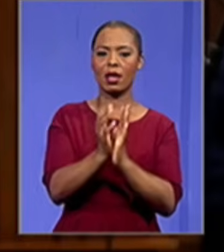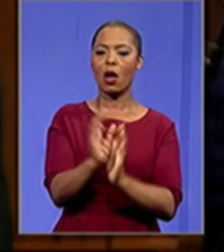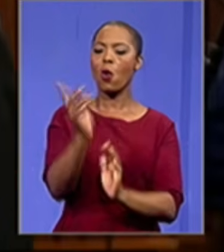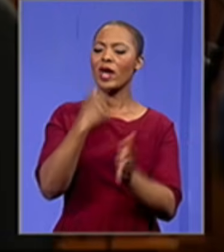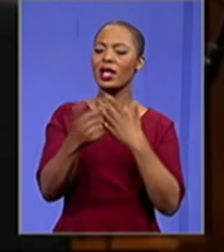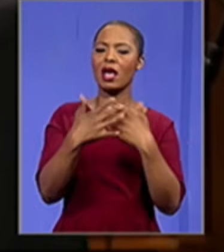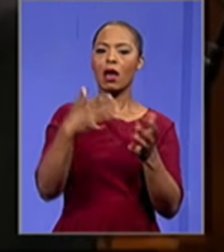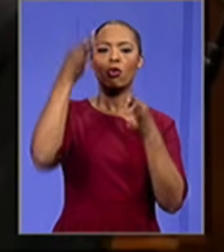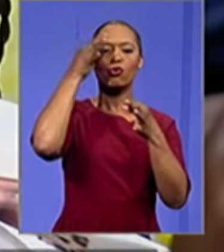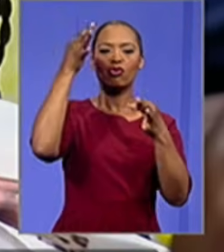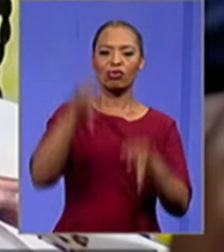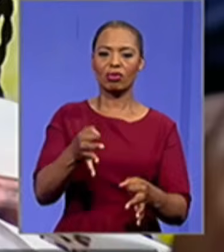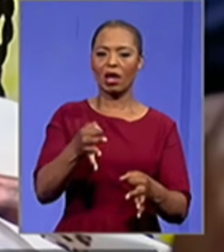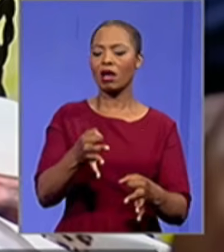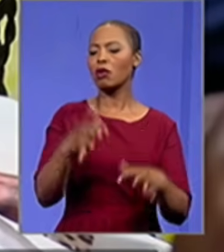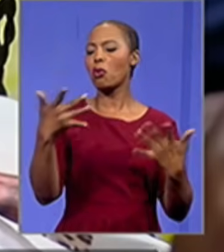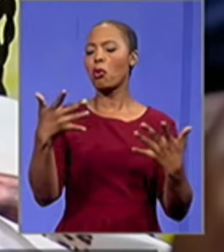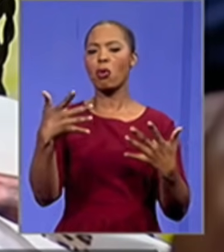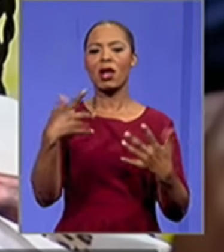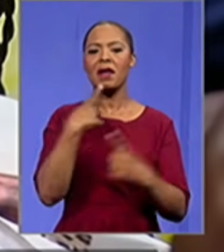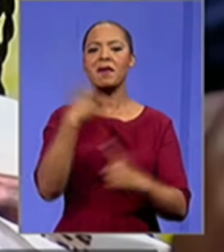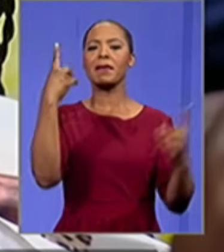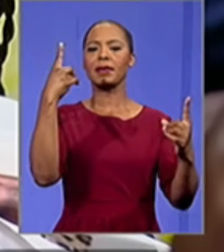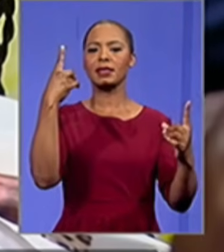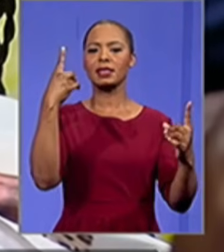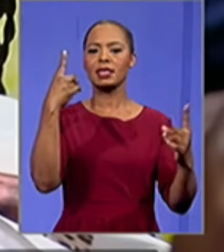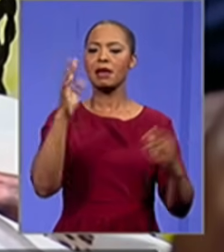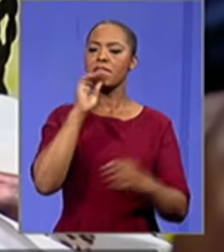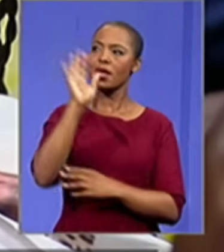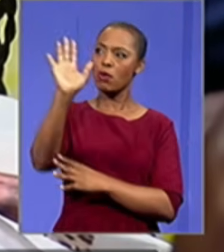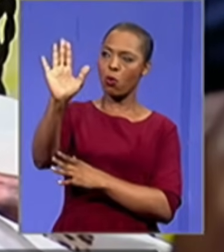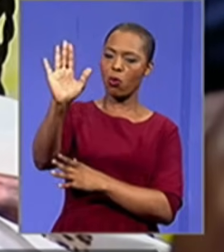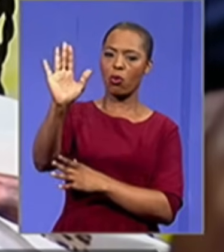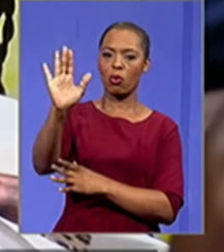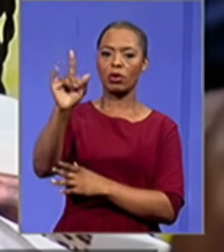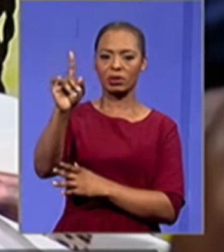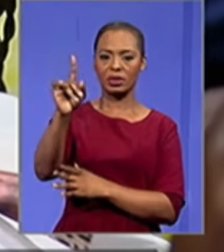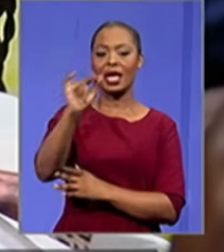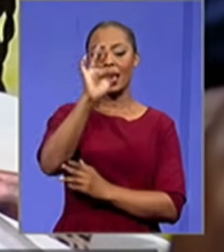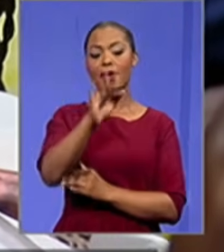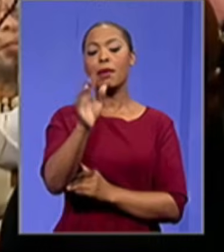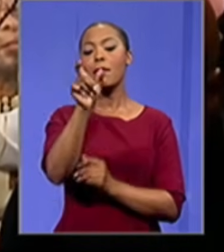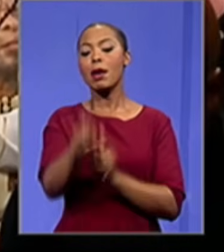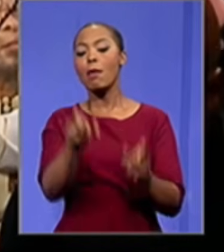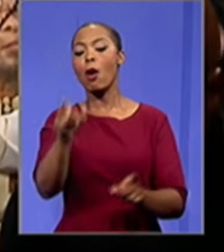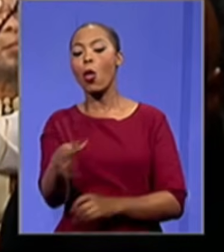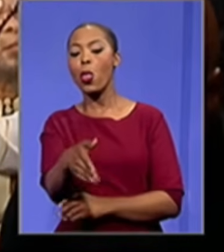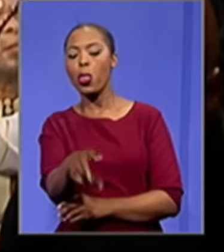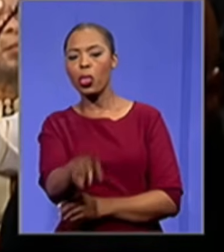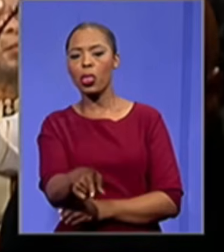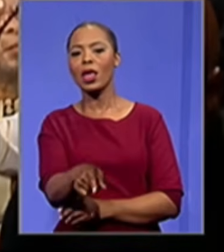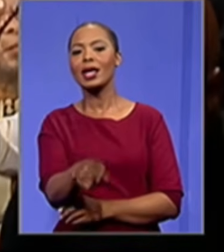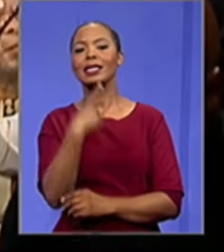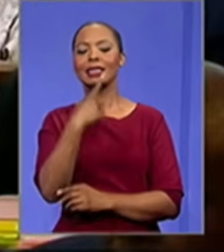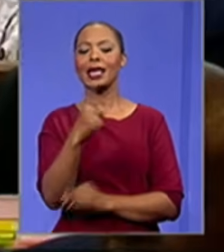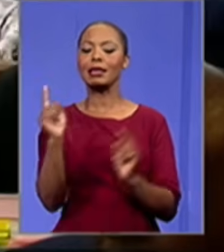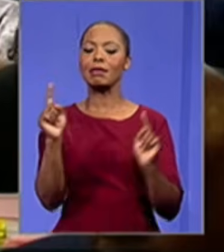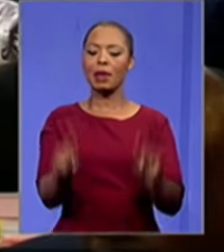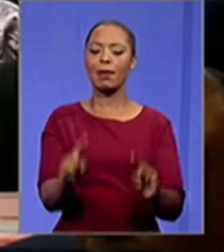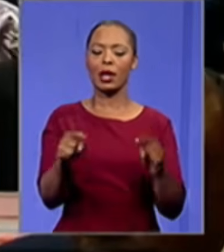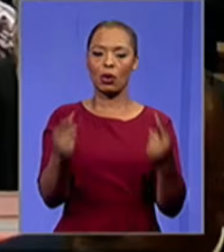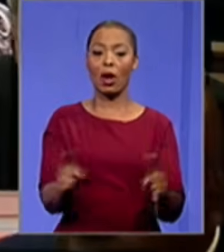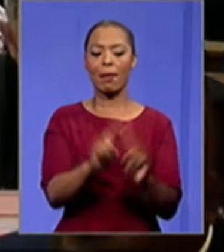is, hang on people, there are some important people who should be here who've said they can't make it. It's important that we bring them on board.